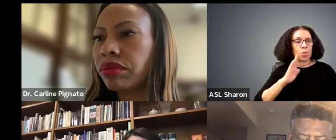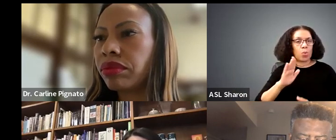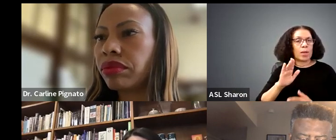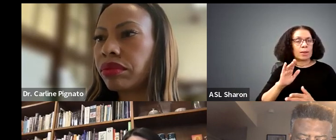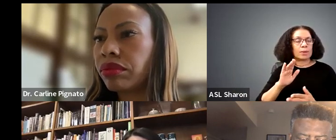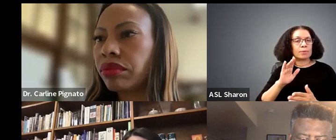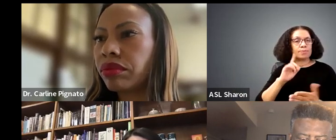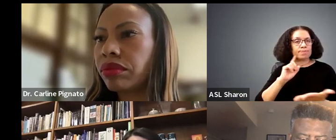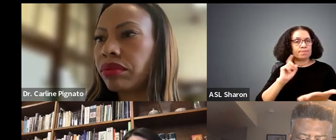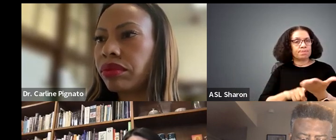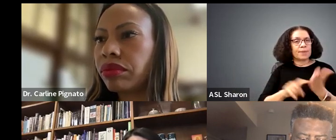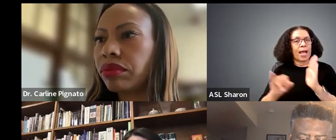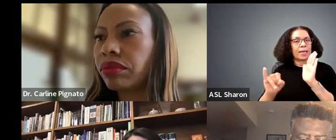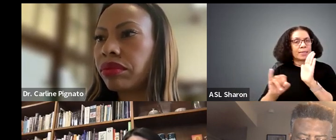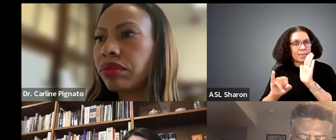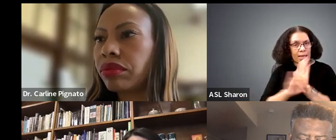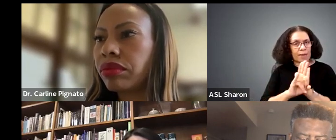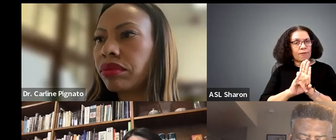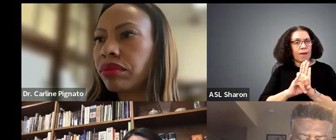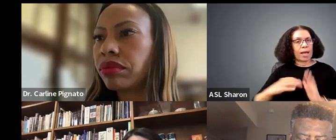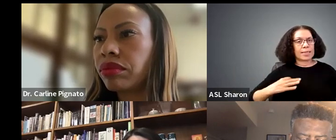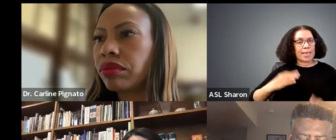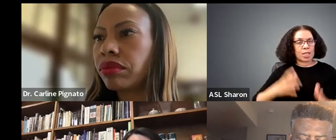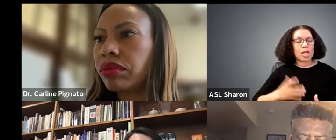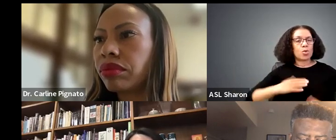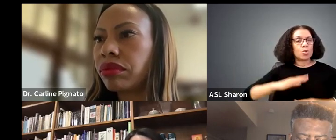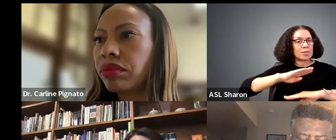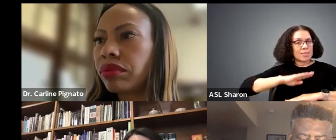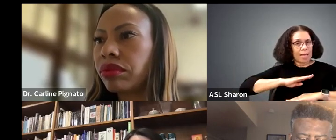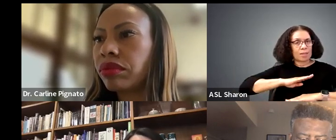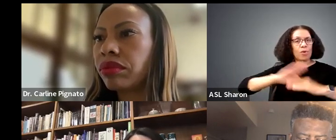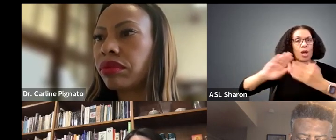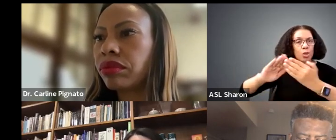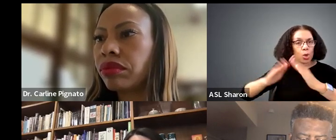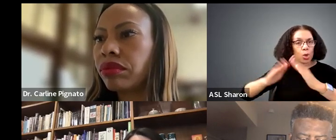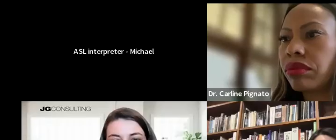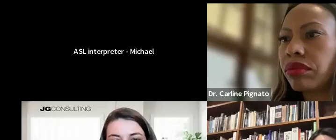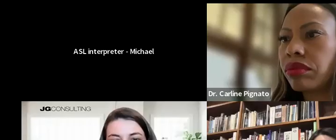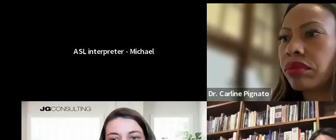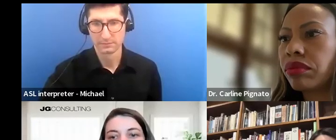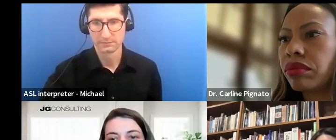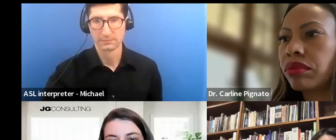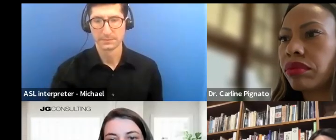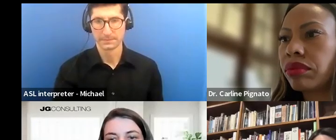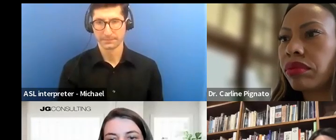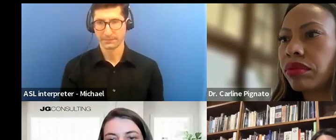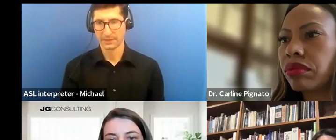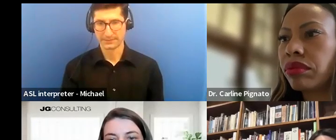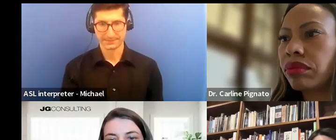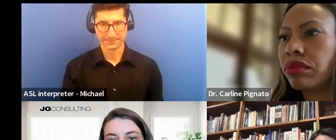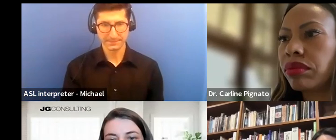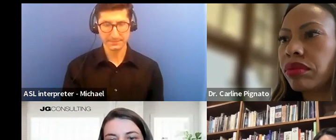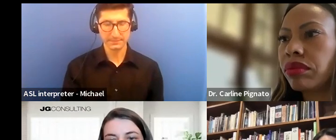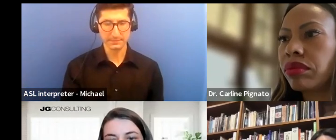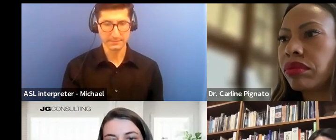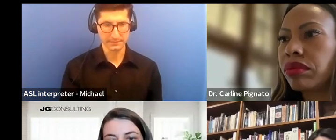candidates that best fit those expectations. Right. So this will be ongoing. Right. And the